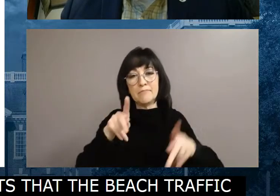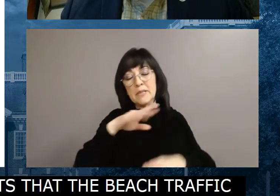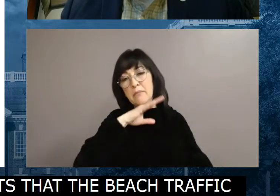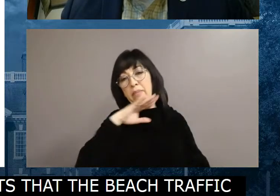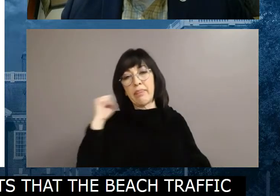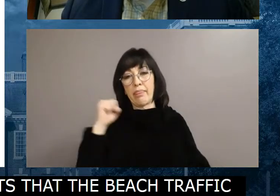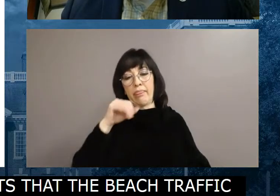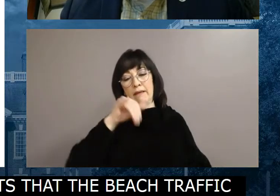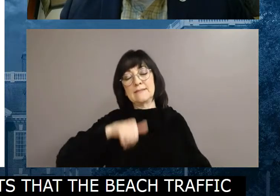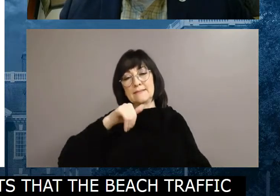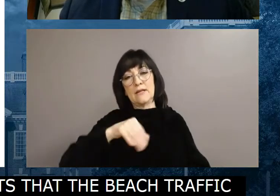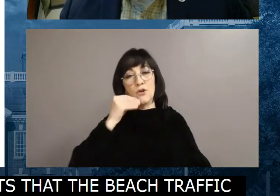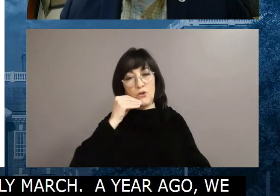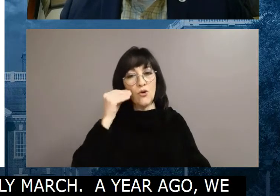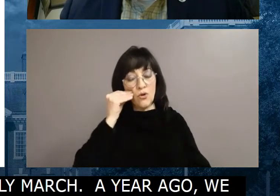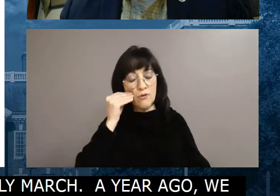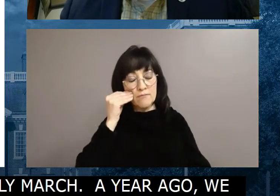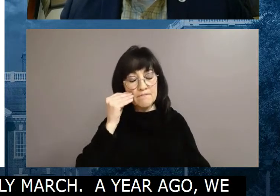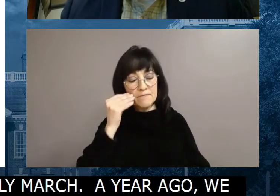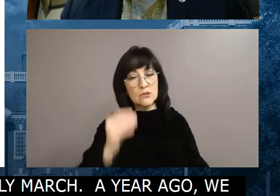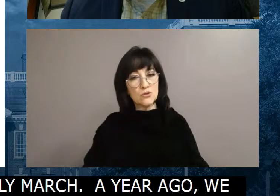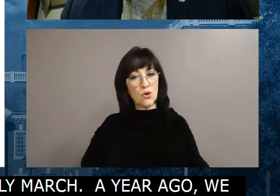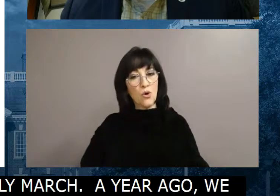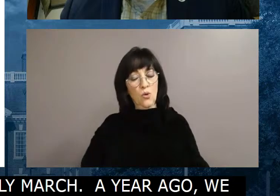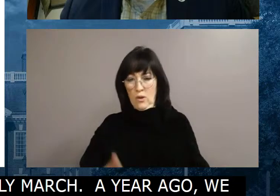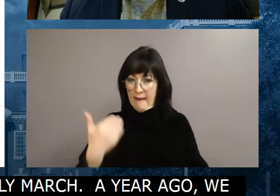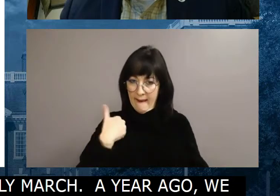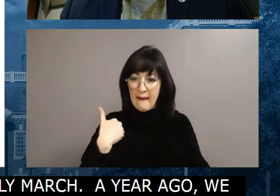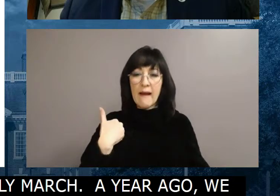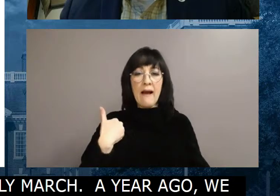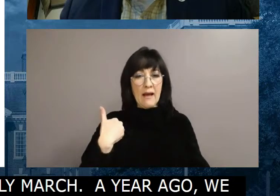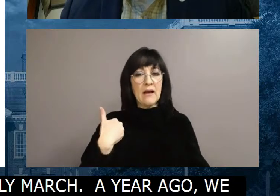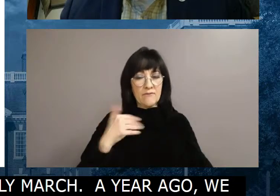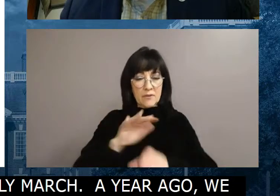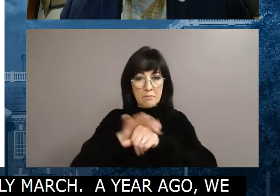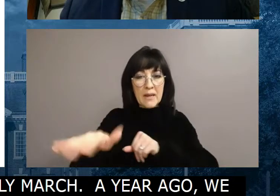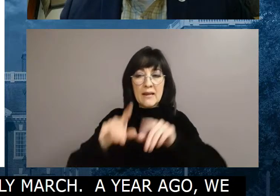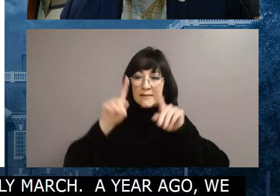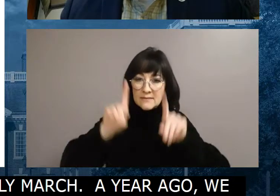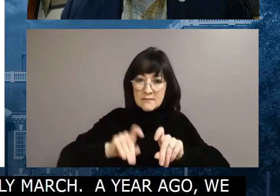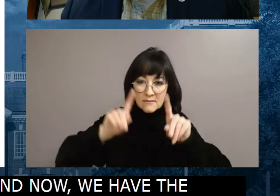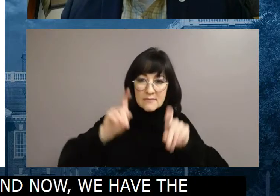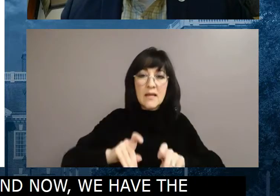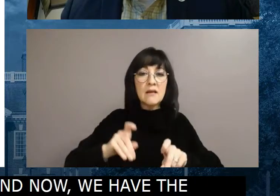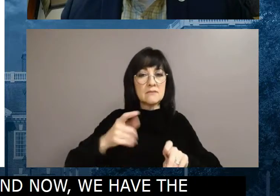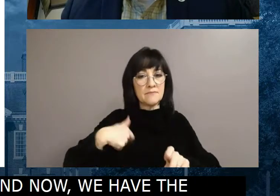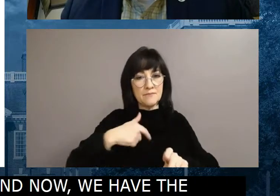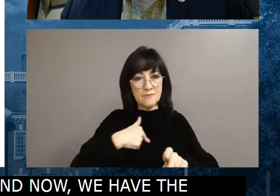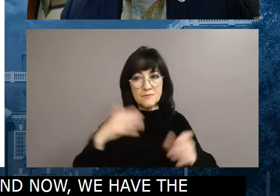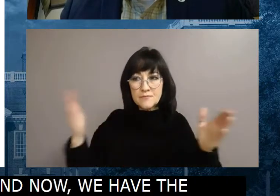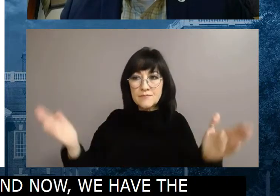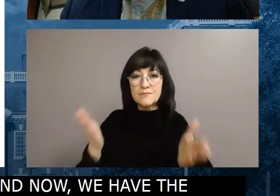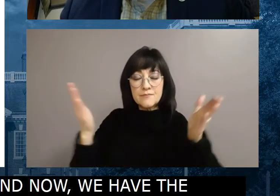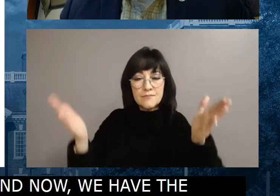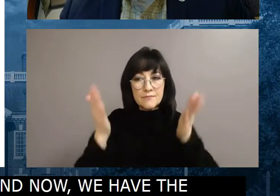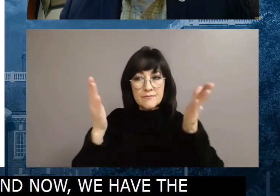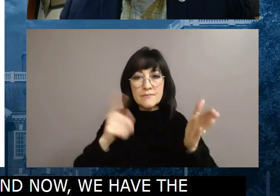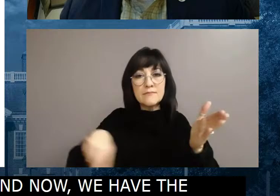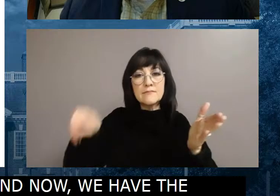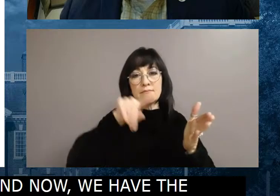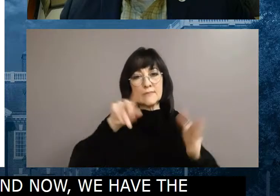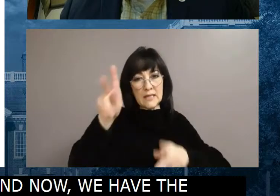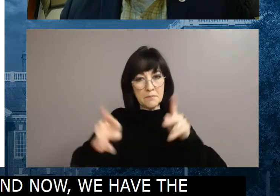out there. And we're asking everybody to stay vigilant a little bit longer. We're opening up the groups and those eligible next week.